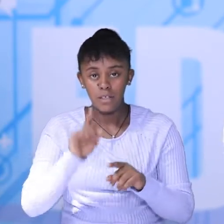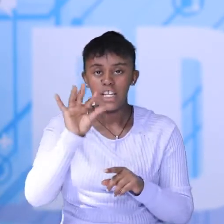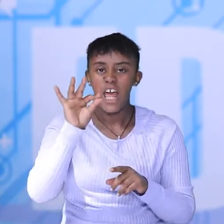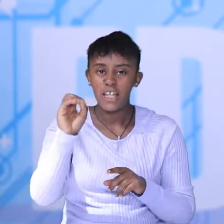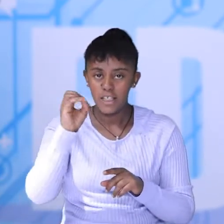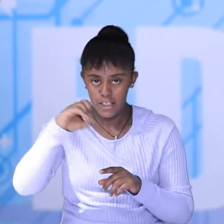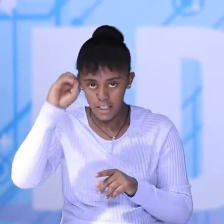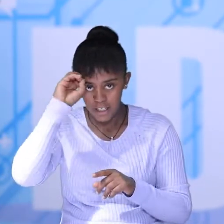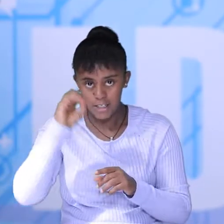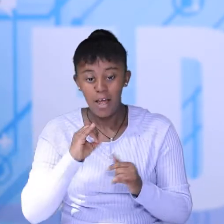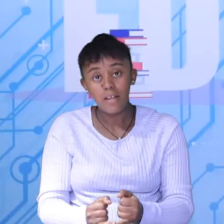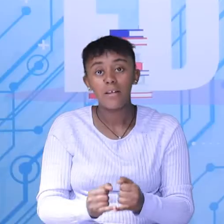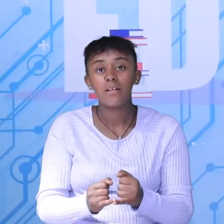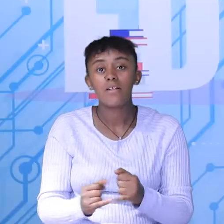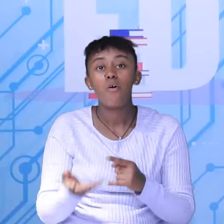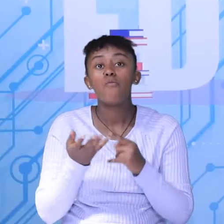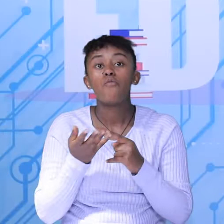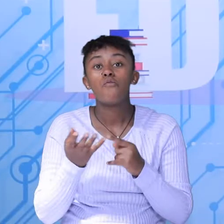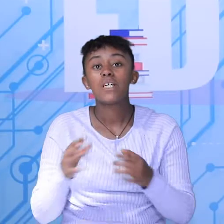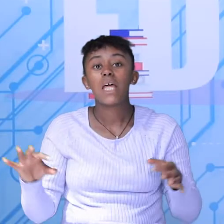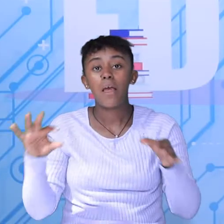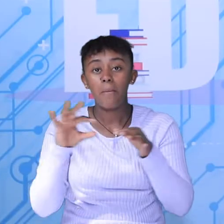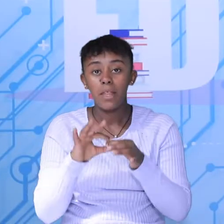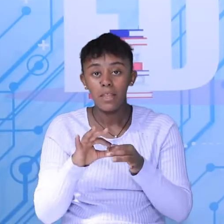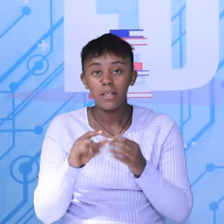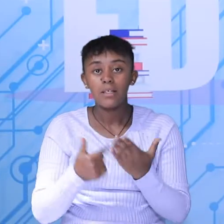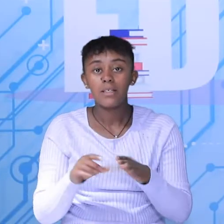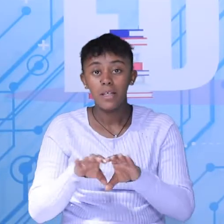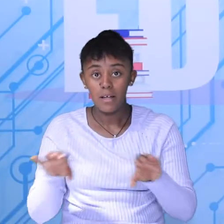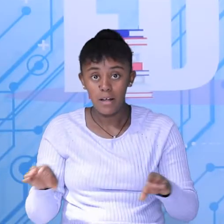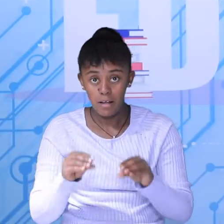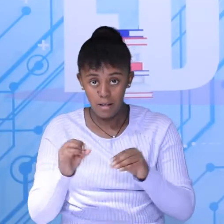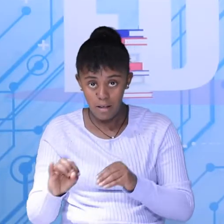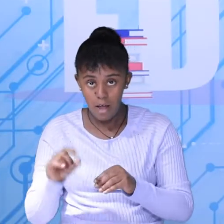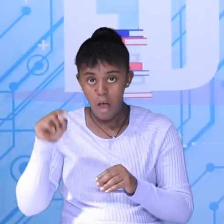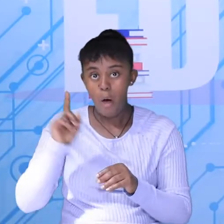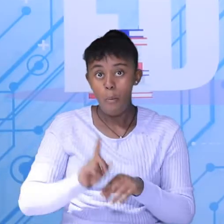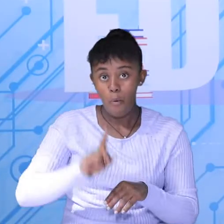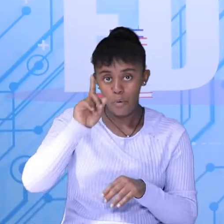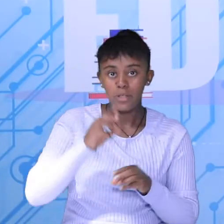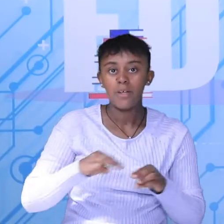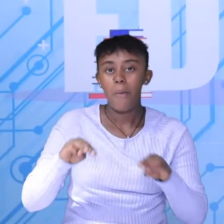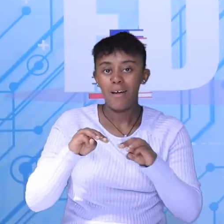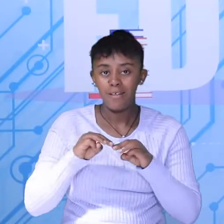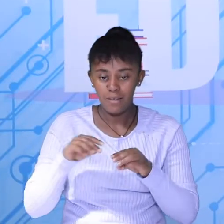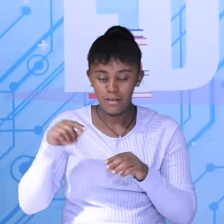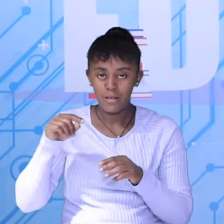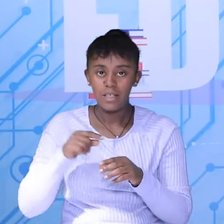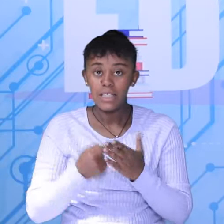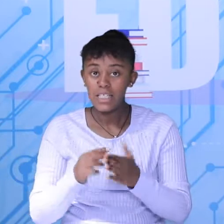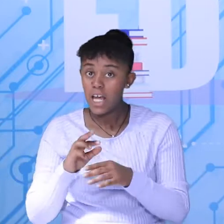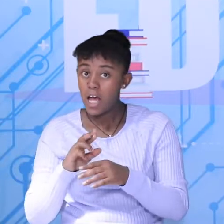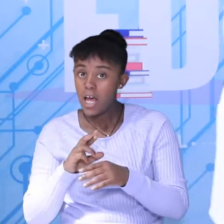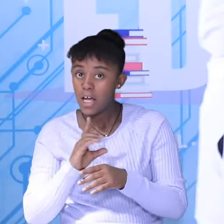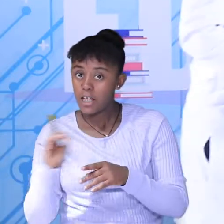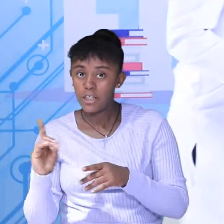degree. At last, on the fourth segment, the current is acting upward, the magnetic field is acting in this direction, so